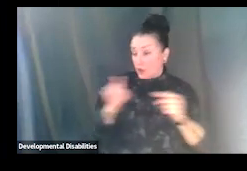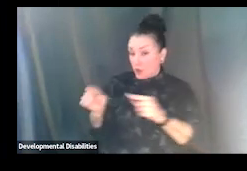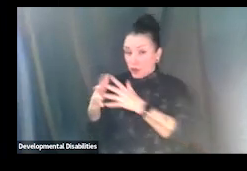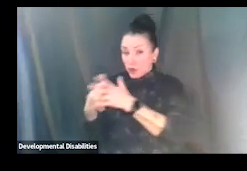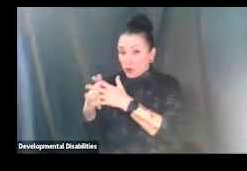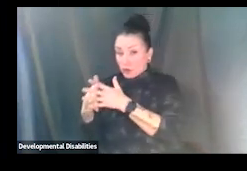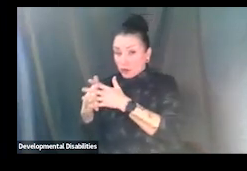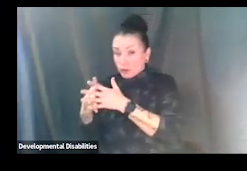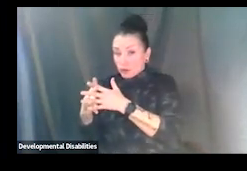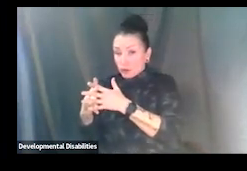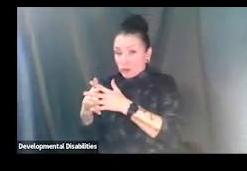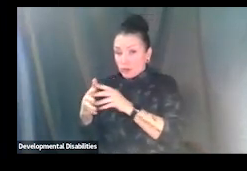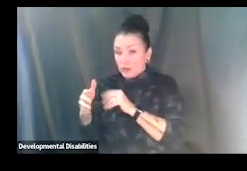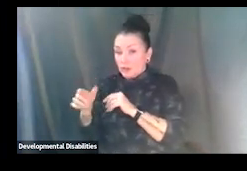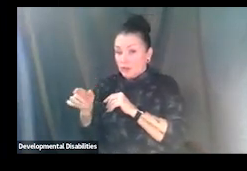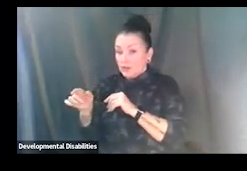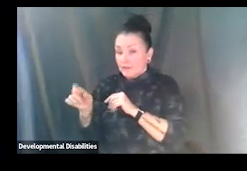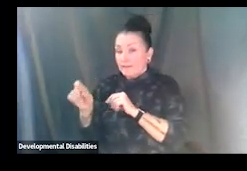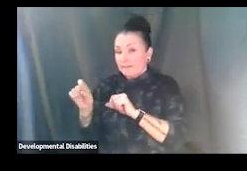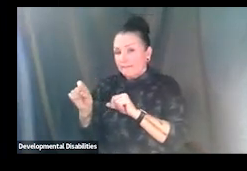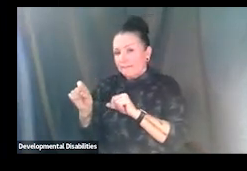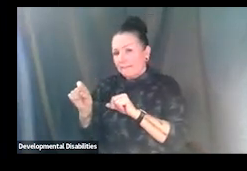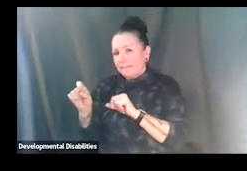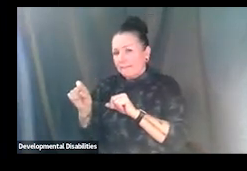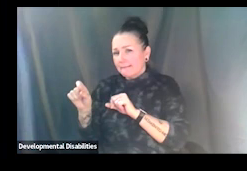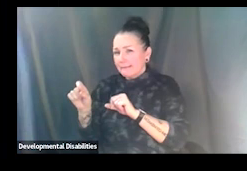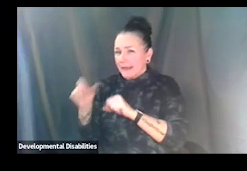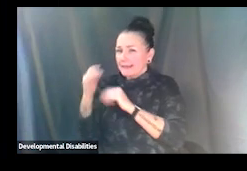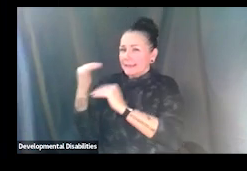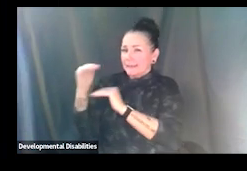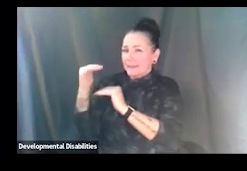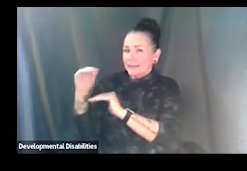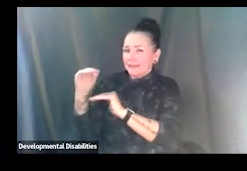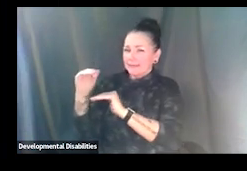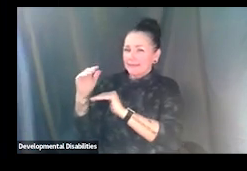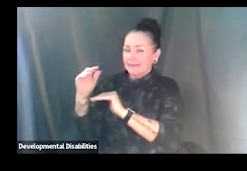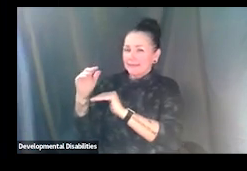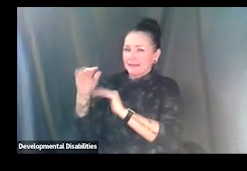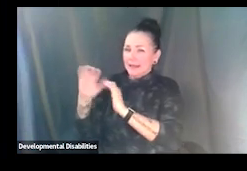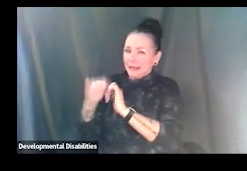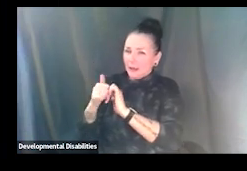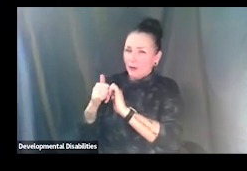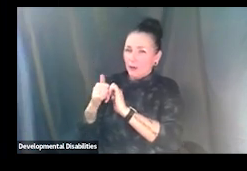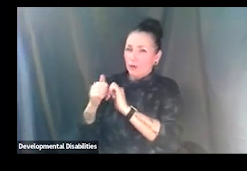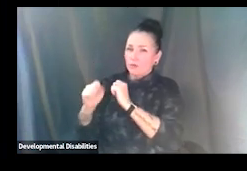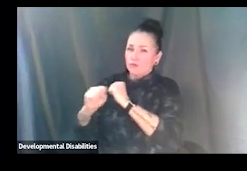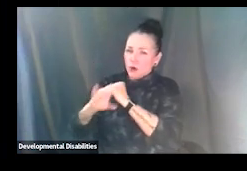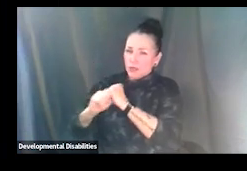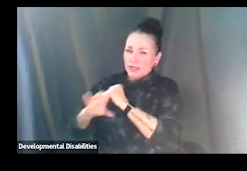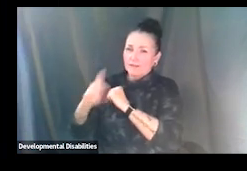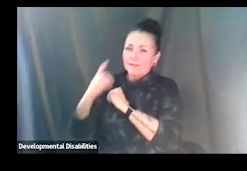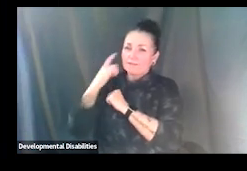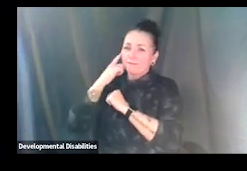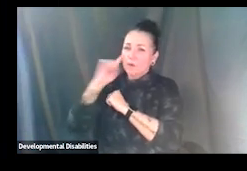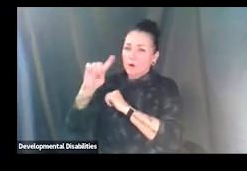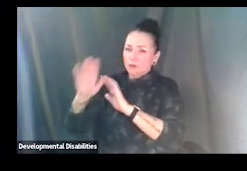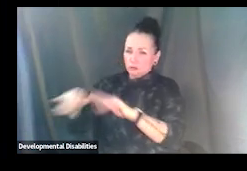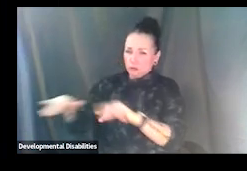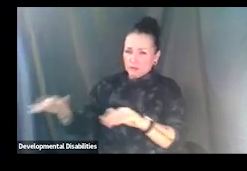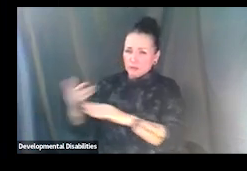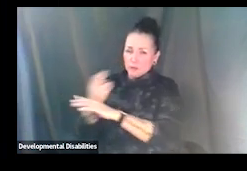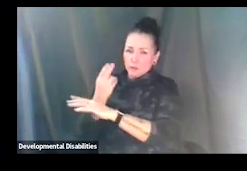for aripiprazole and risperidone were both, for both of them, was enough that they would be appropriate to market them for that purpose.